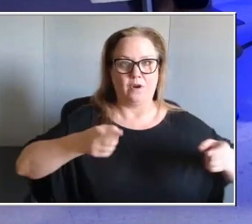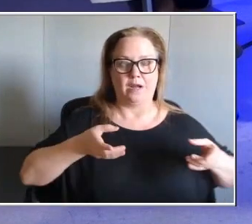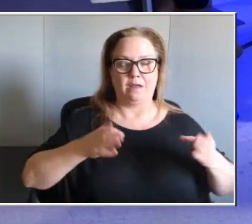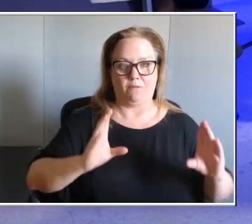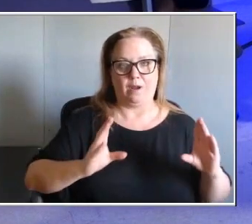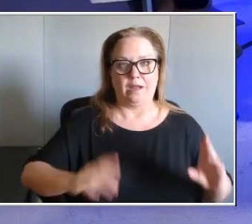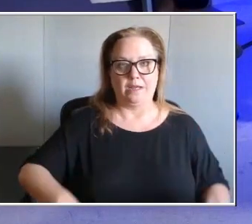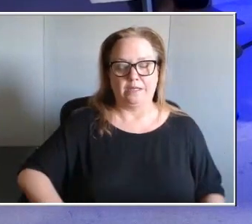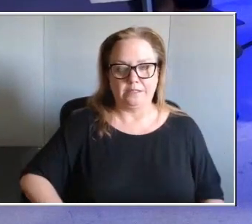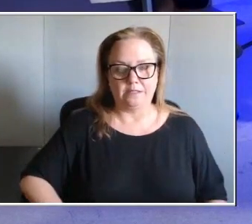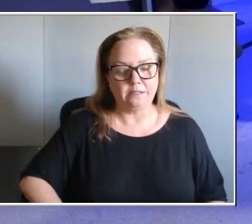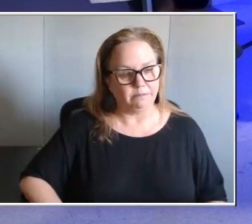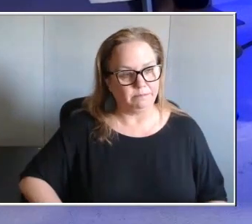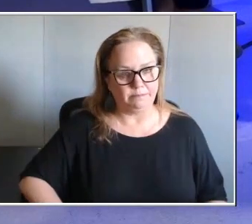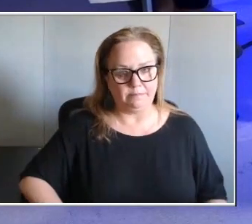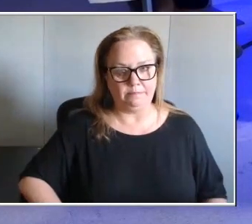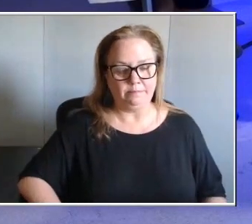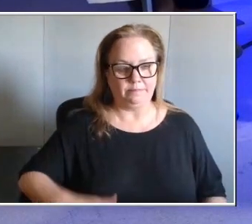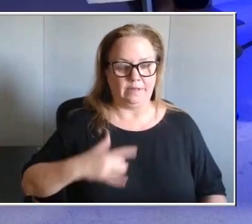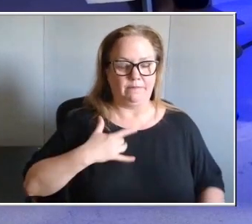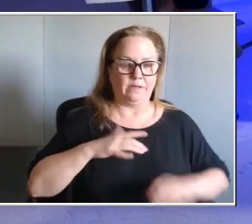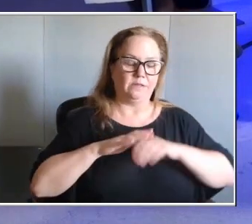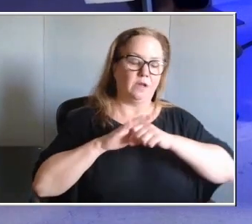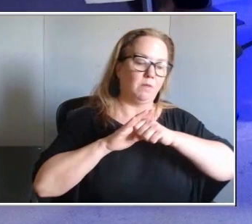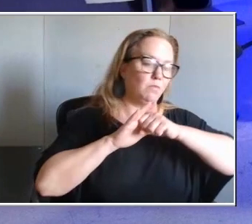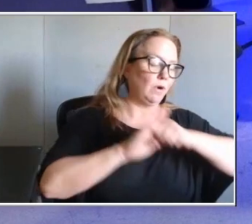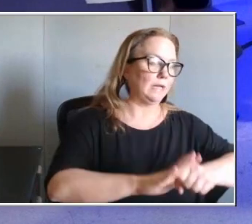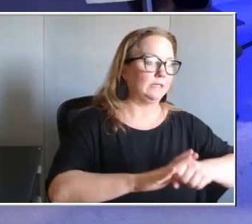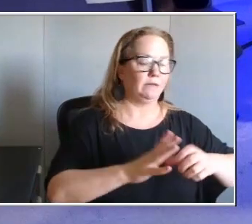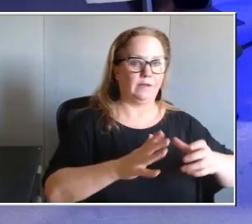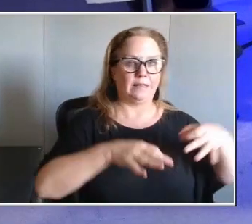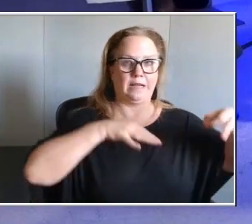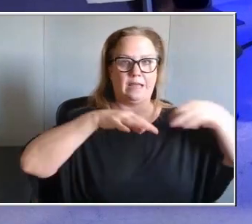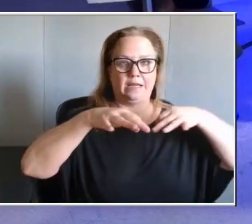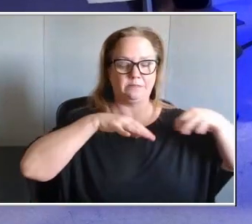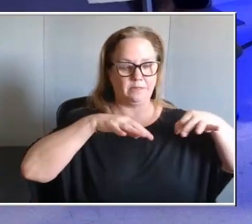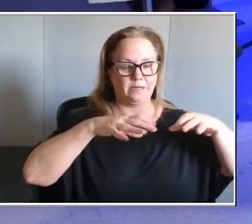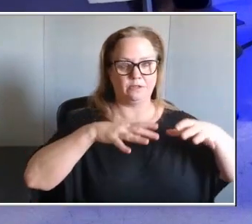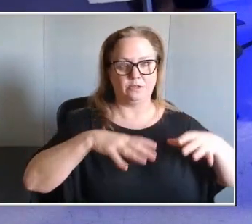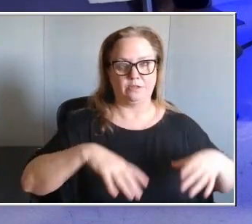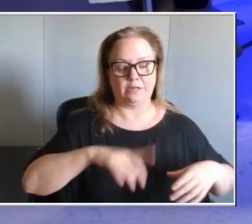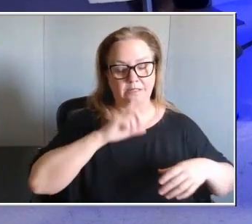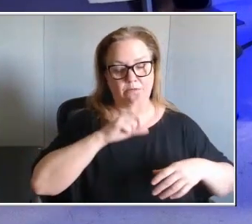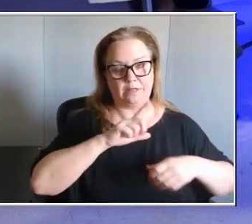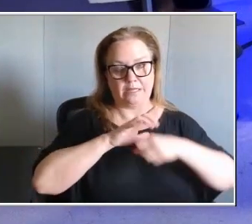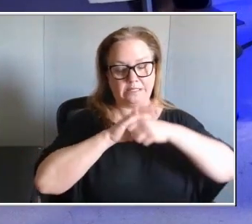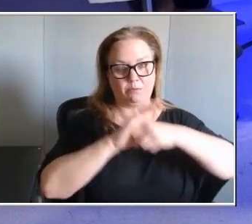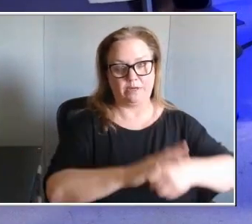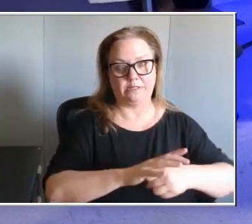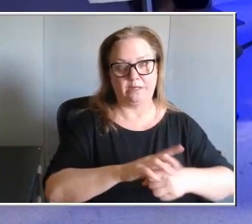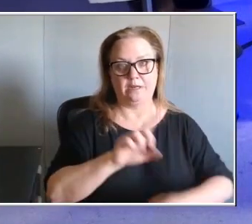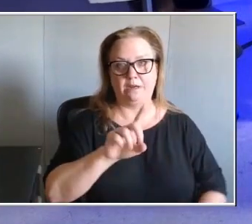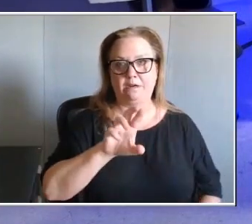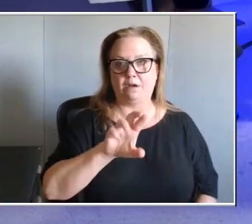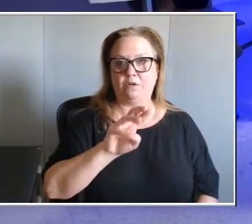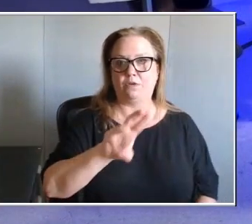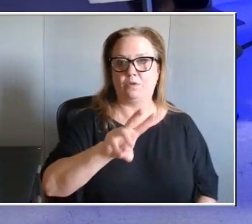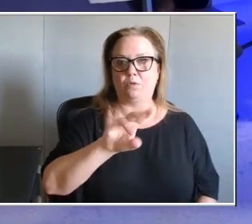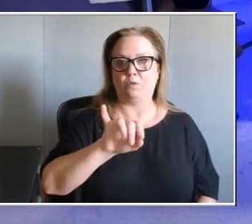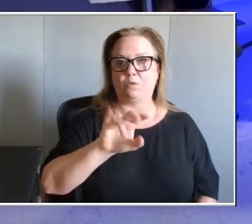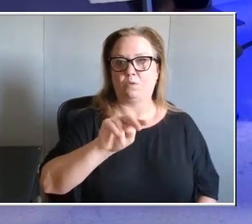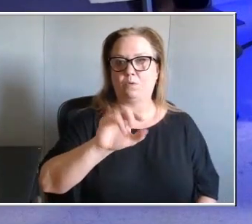And it just feels oppressive in its explanation, because it is oppressive. Yeah. Dr. Winicki, what do you teach